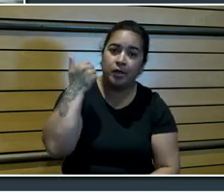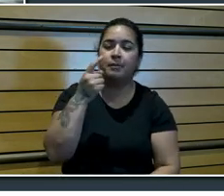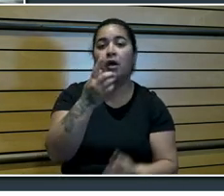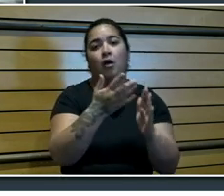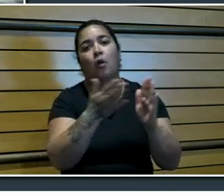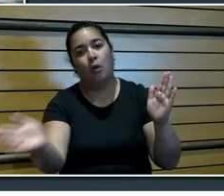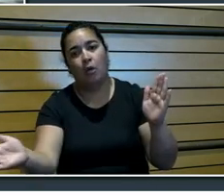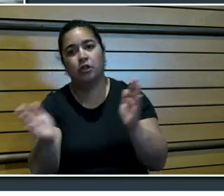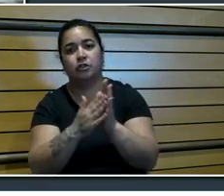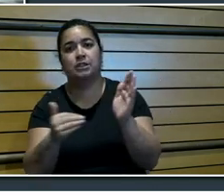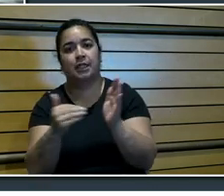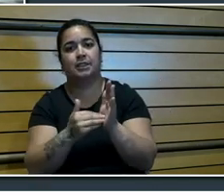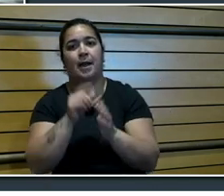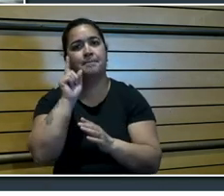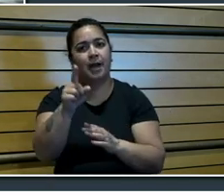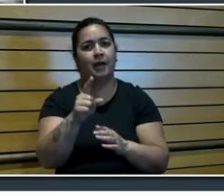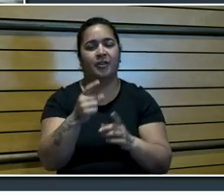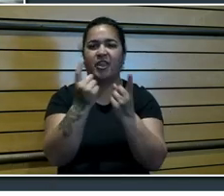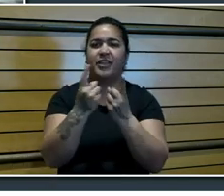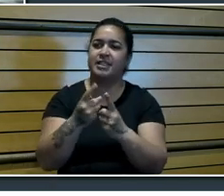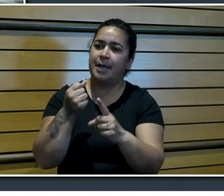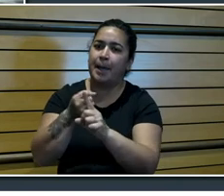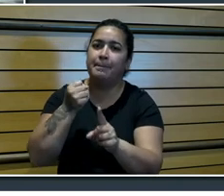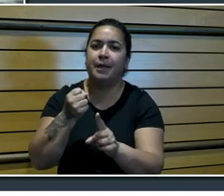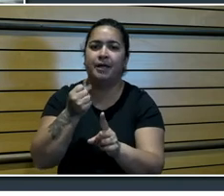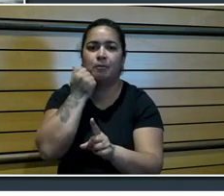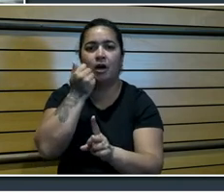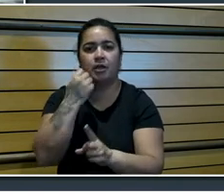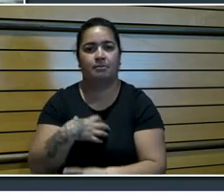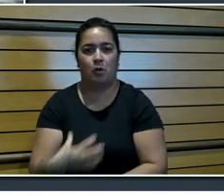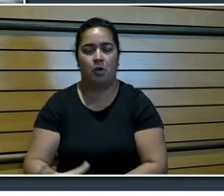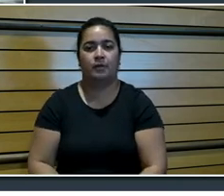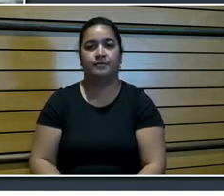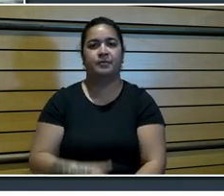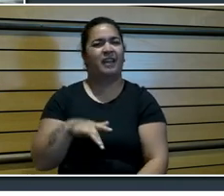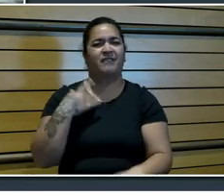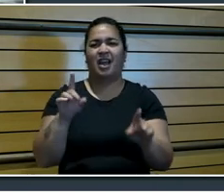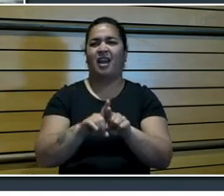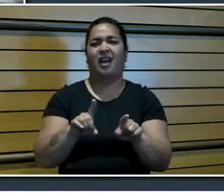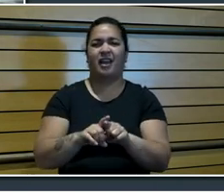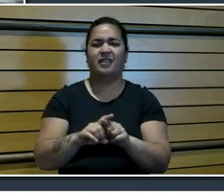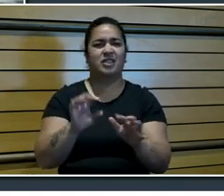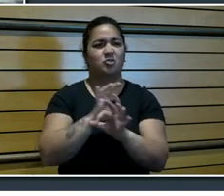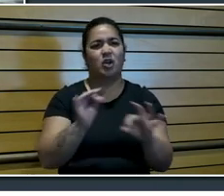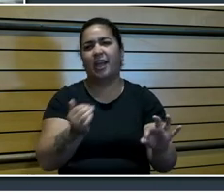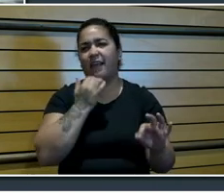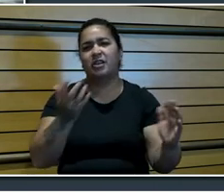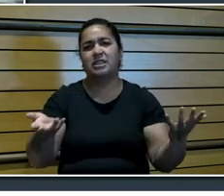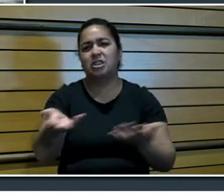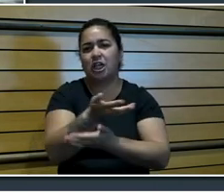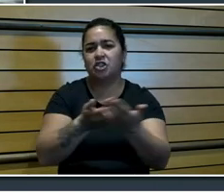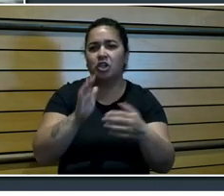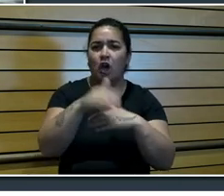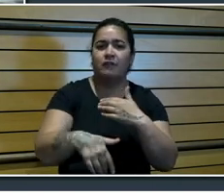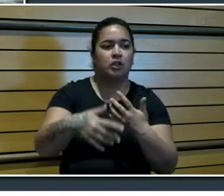proportionally impact on Māori more. I feel that there has always been a bit of a lack of discussion around issues of